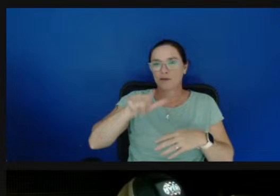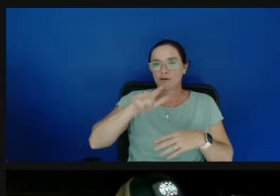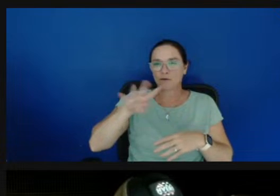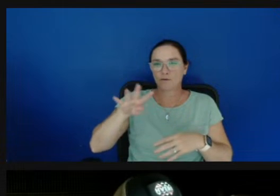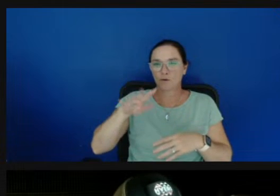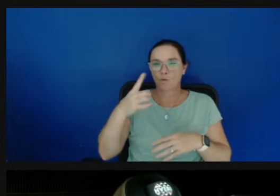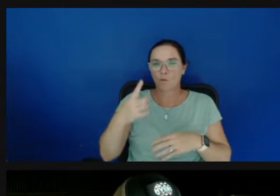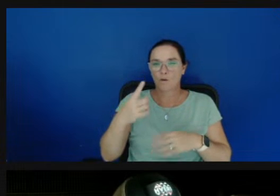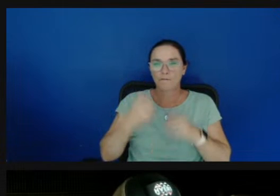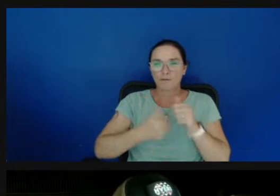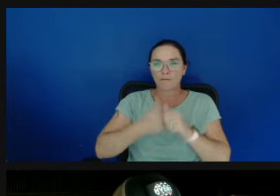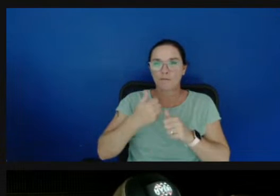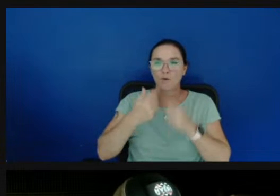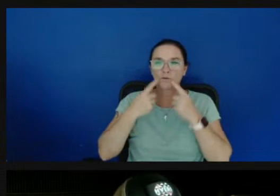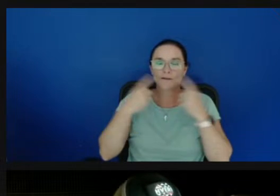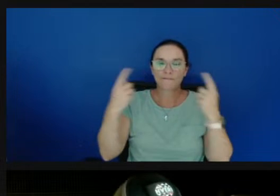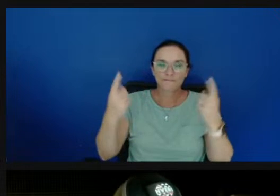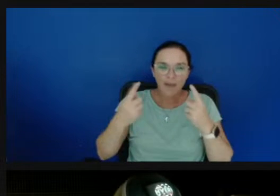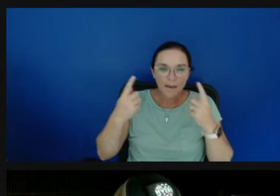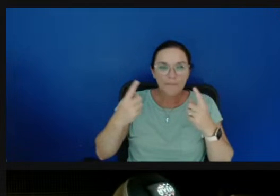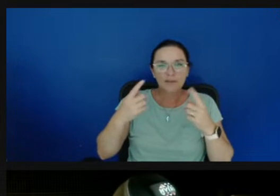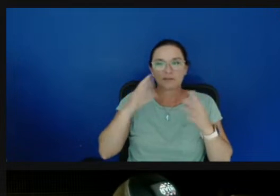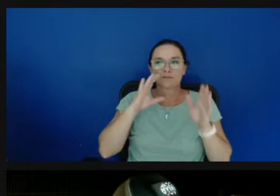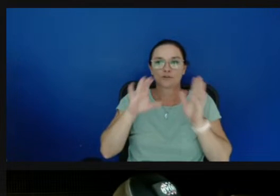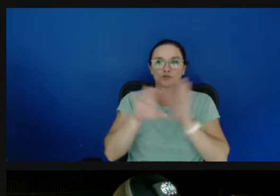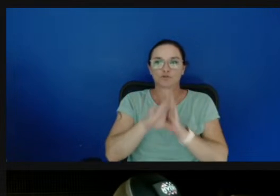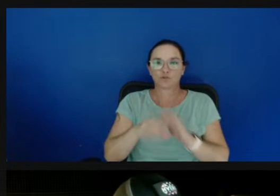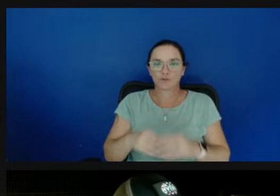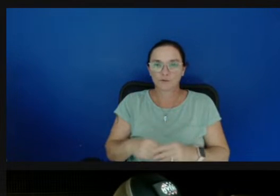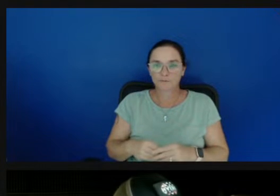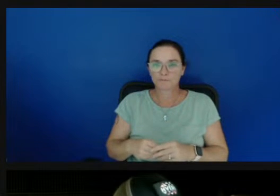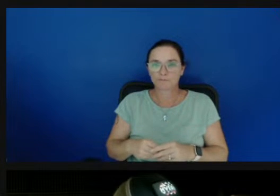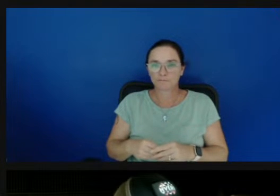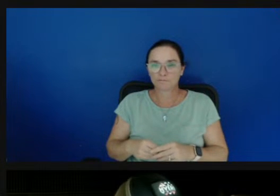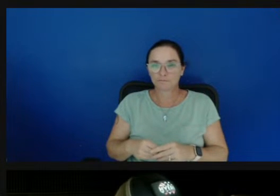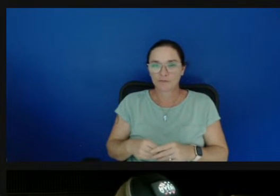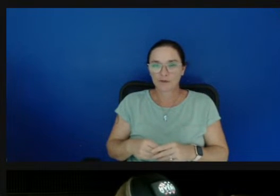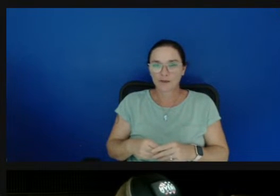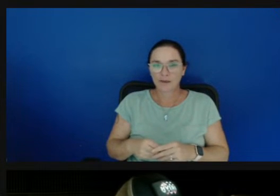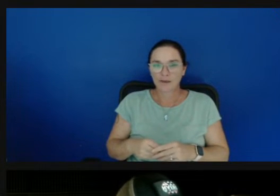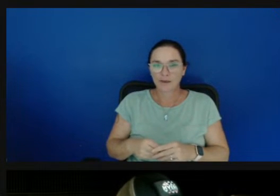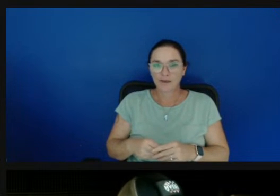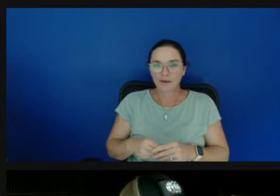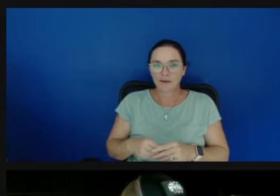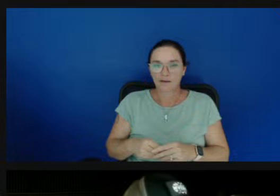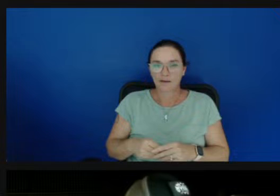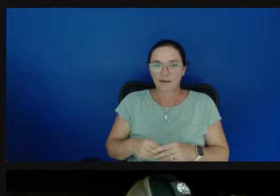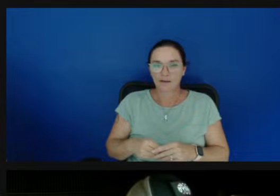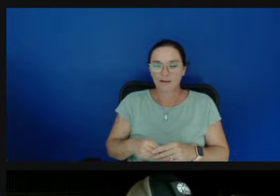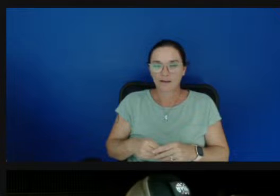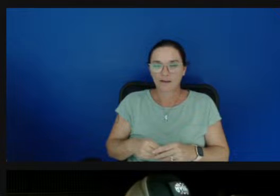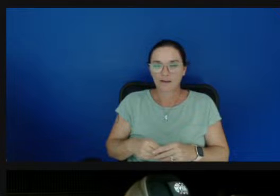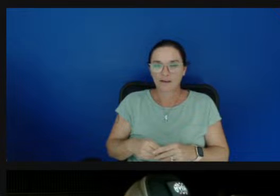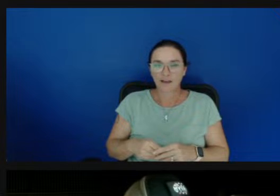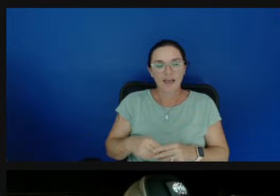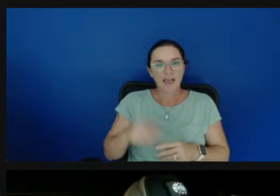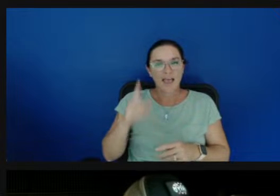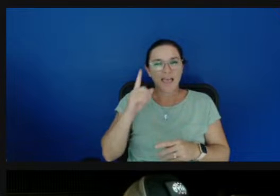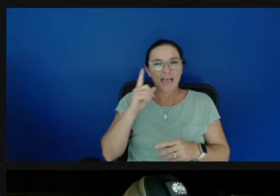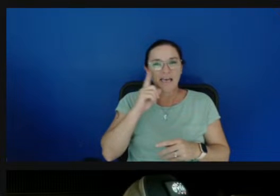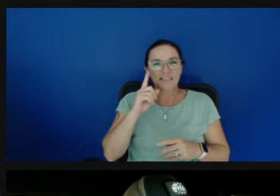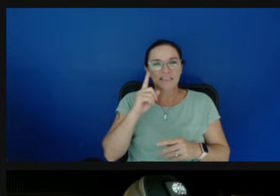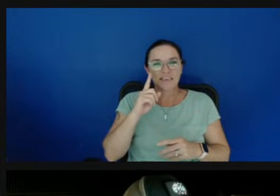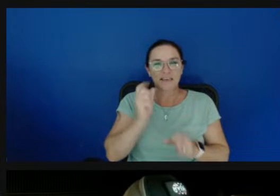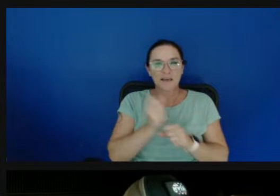Liu here from USGS, and yeah, really makes it more alive, I think, to see it colored in there.